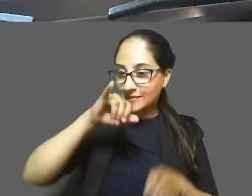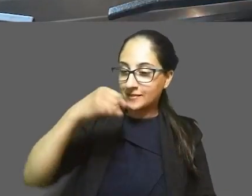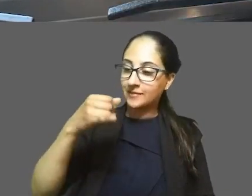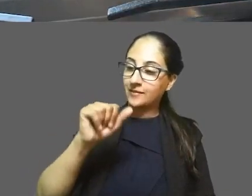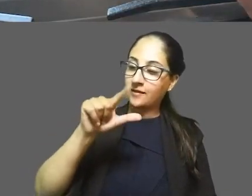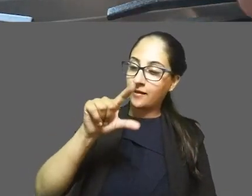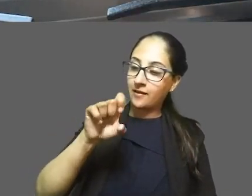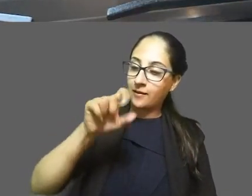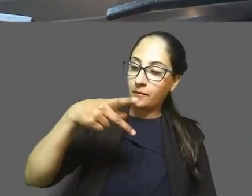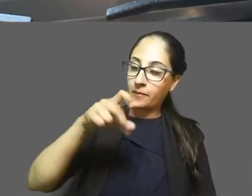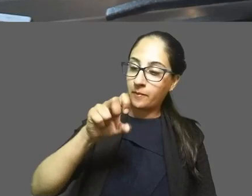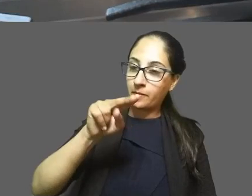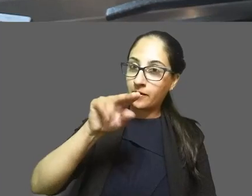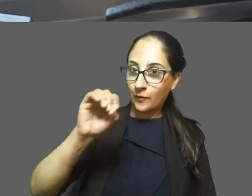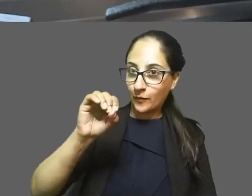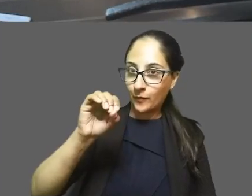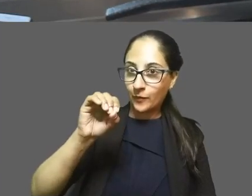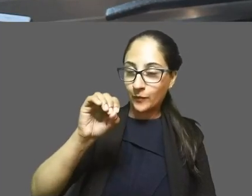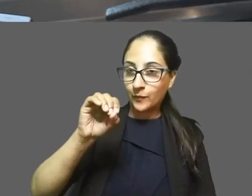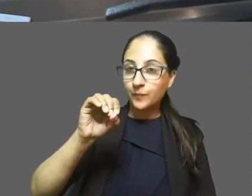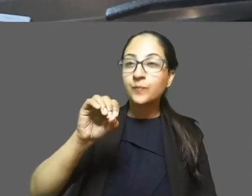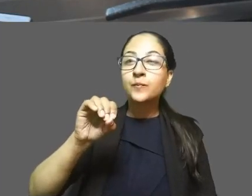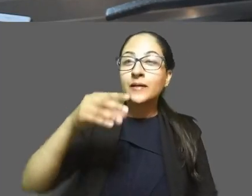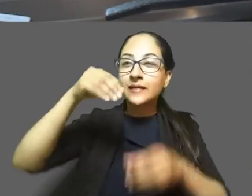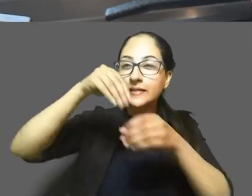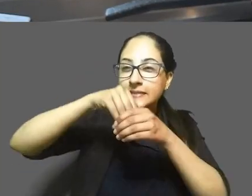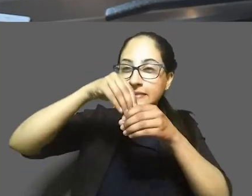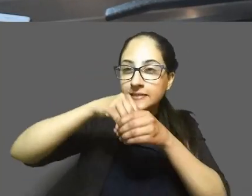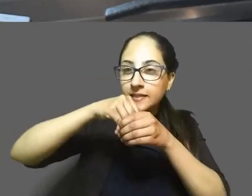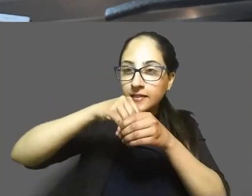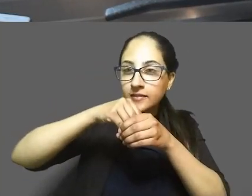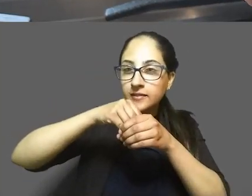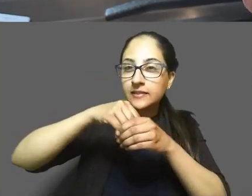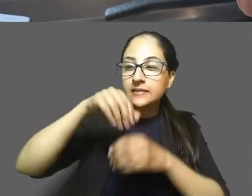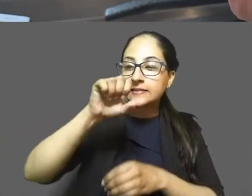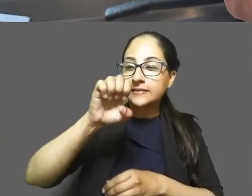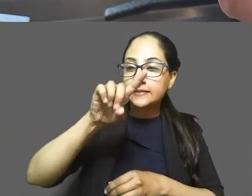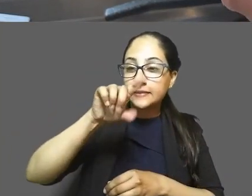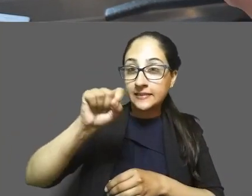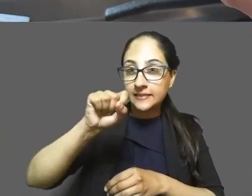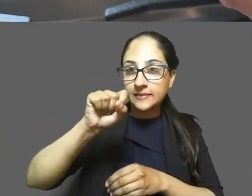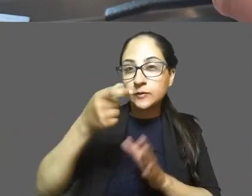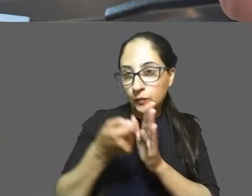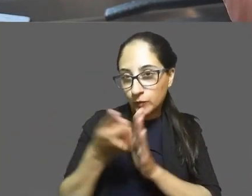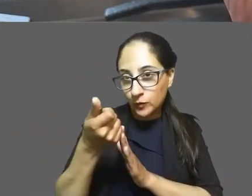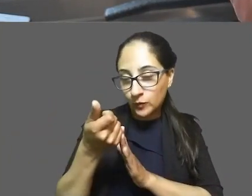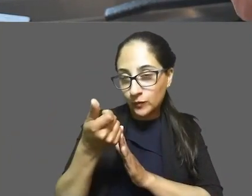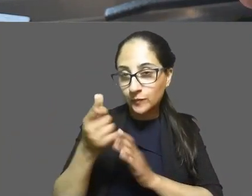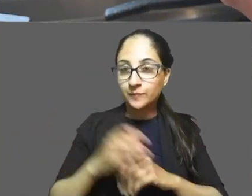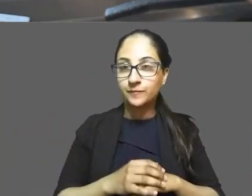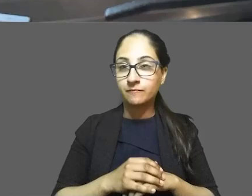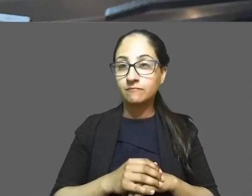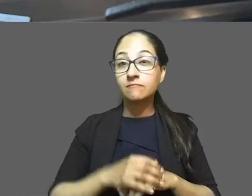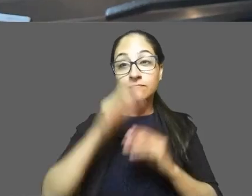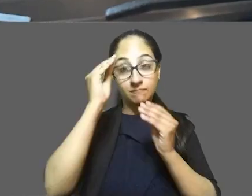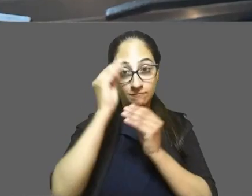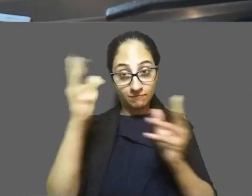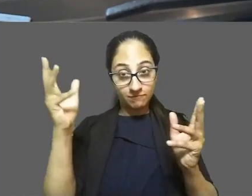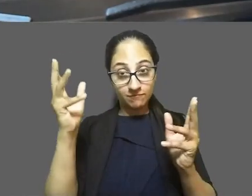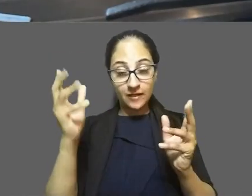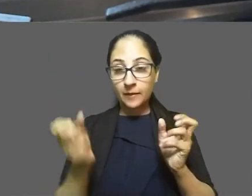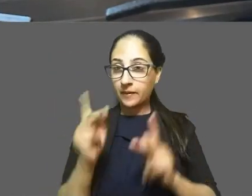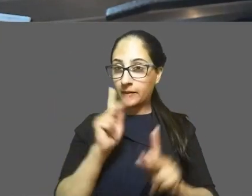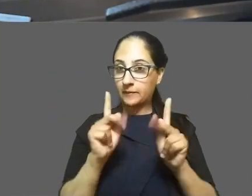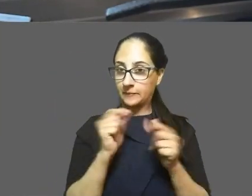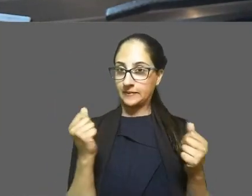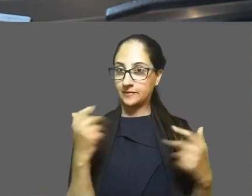have jalapenos that have been de-seeded and demembraned. An interesting fact here